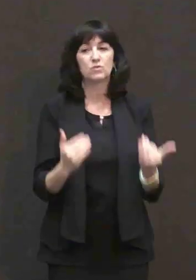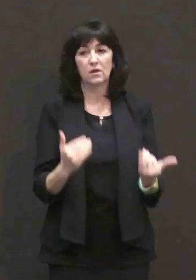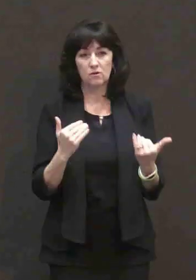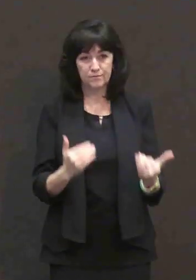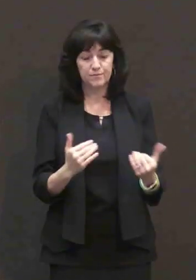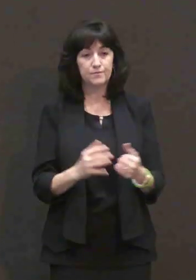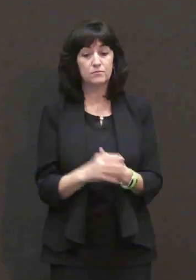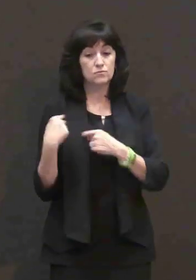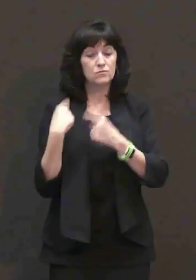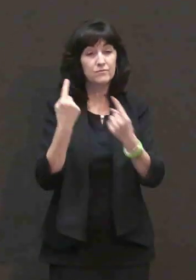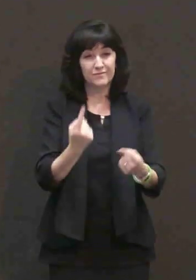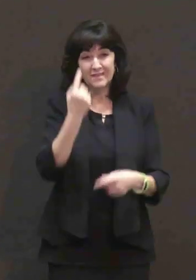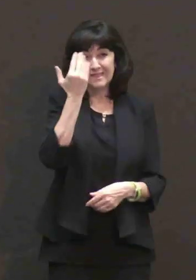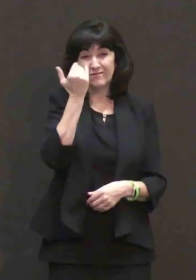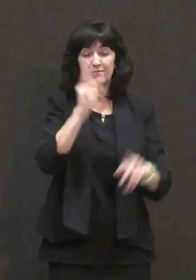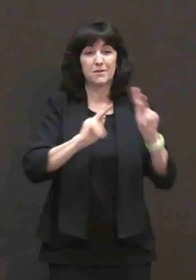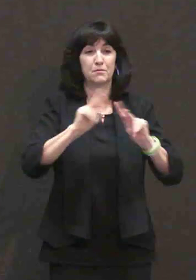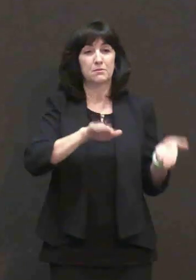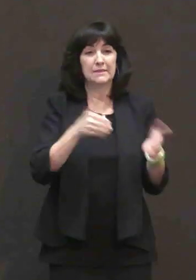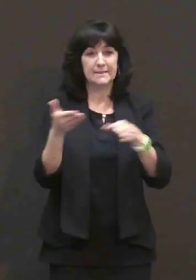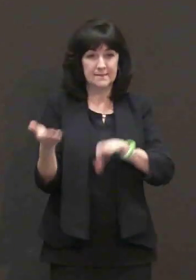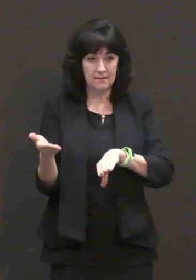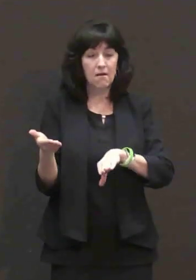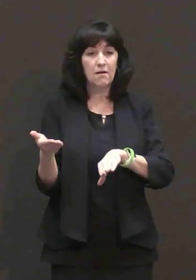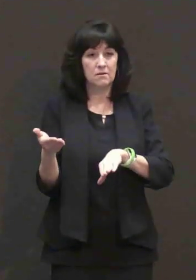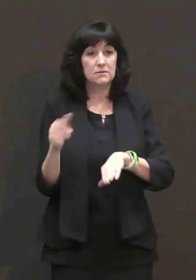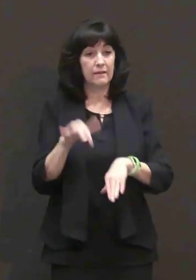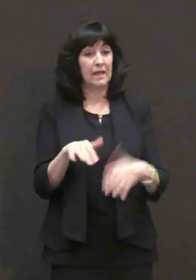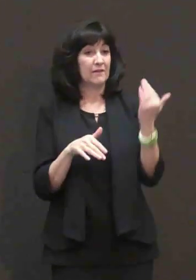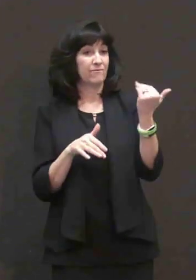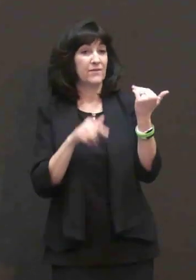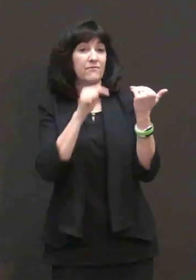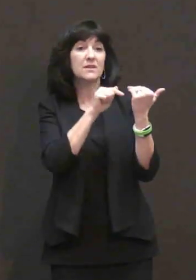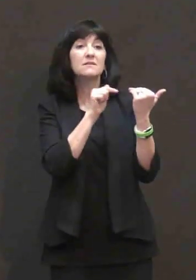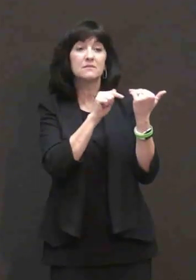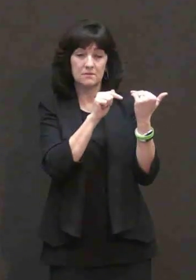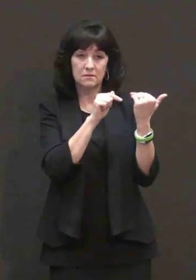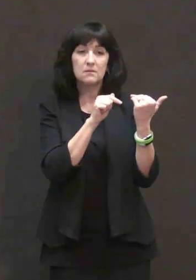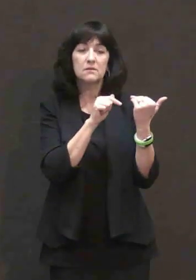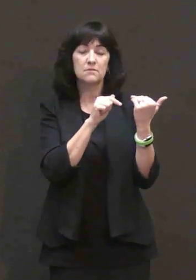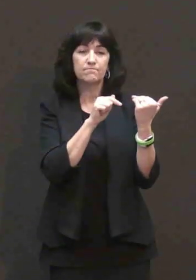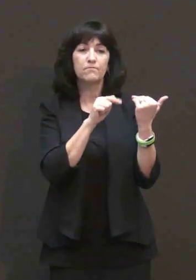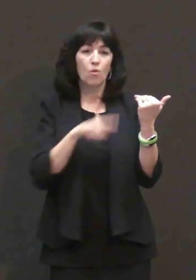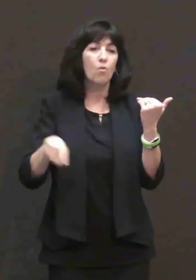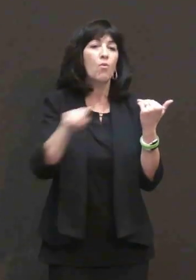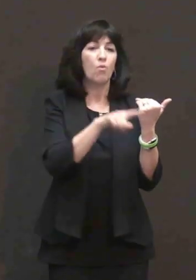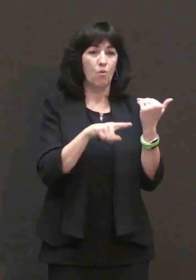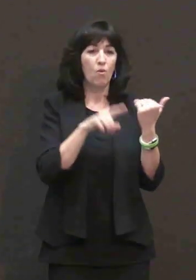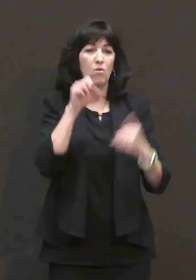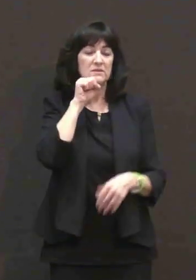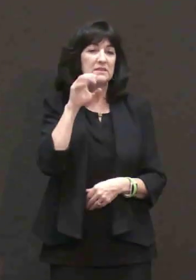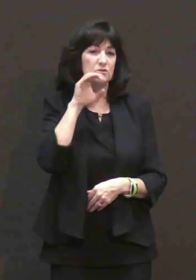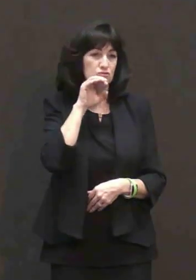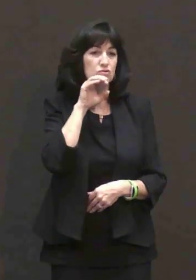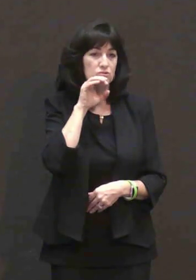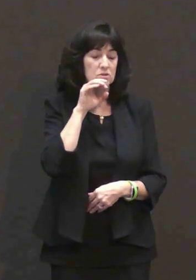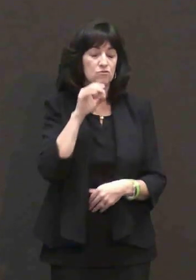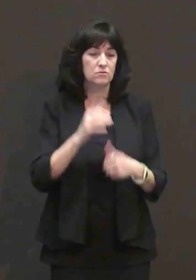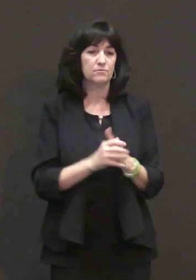have been in that at-risk population of senior citizens and those with most